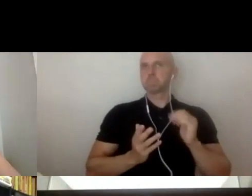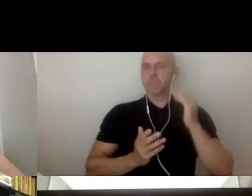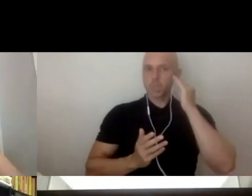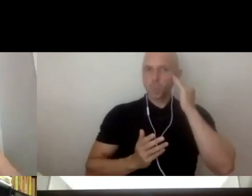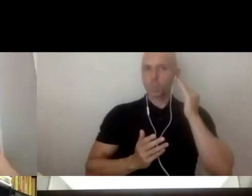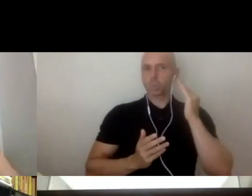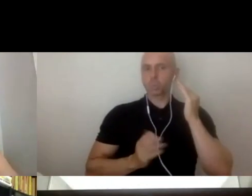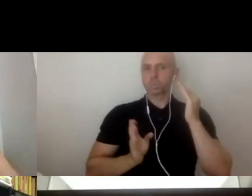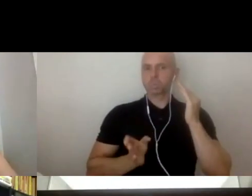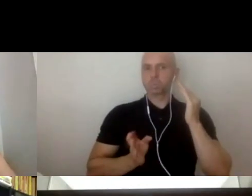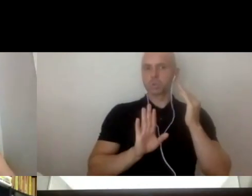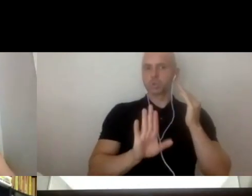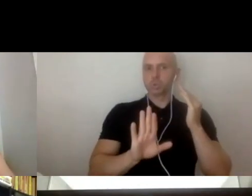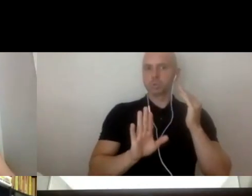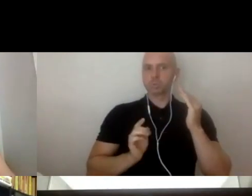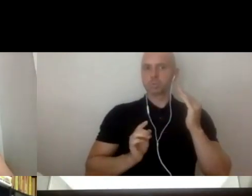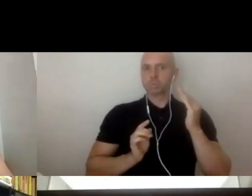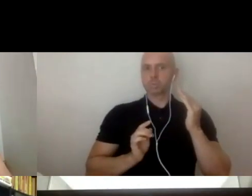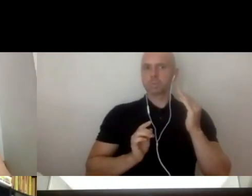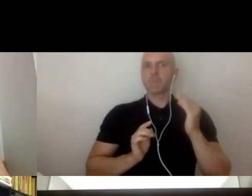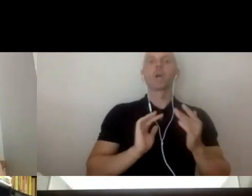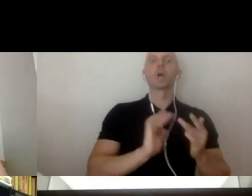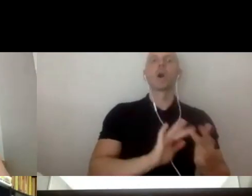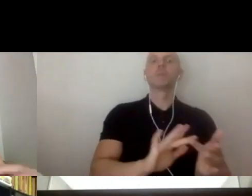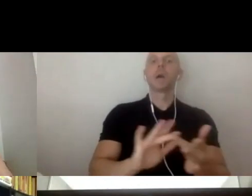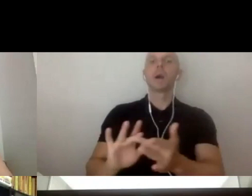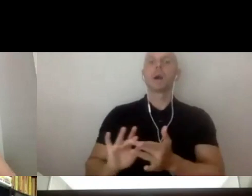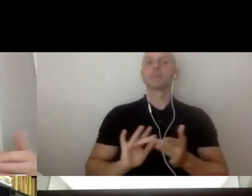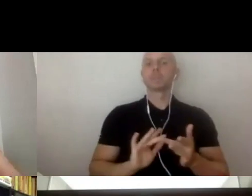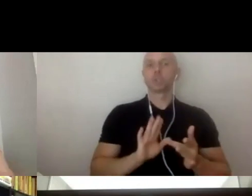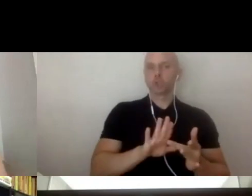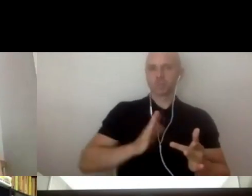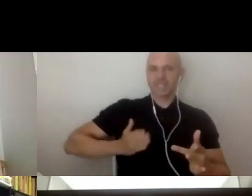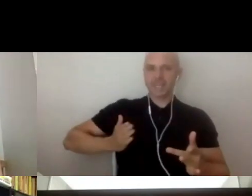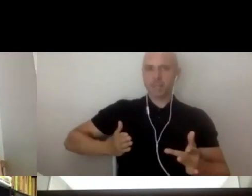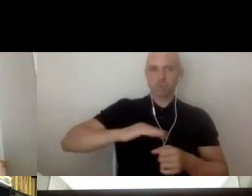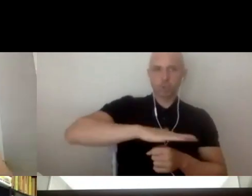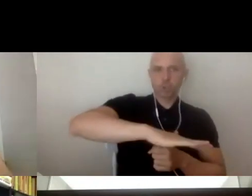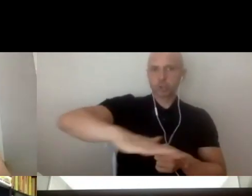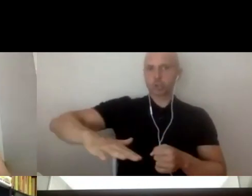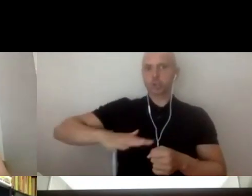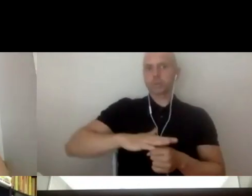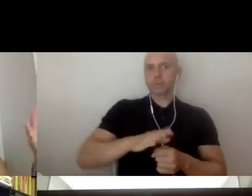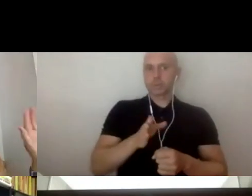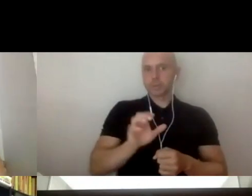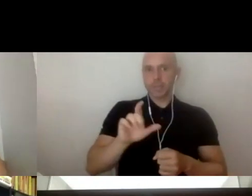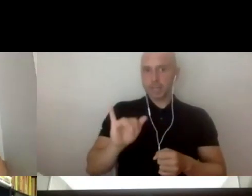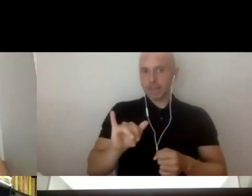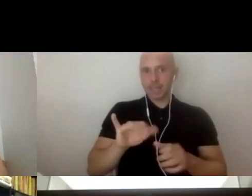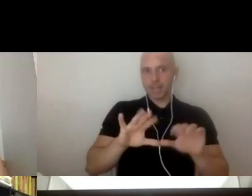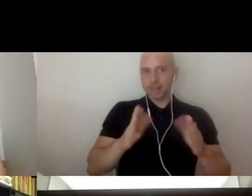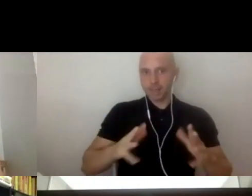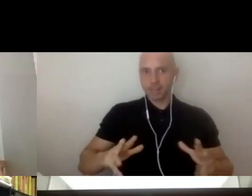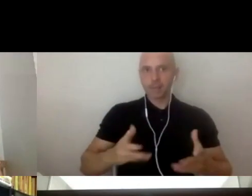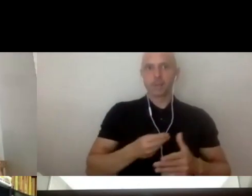least directly contact your neighbors in a way, the ones that you can deliver the clay to. Like, I'm amazed by how